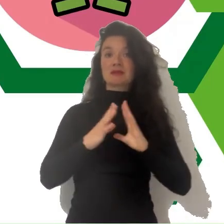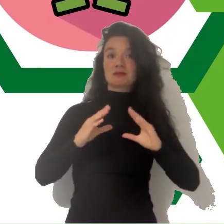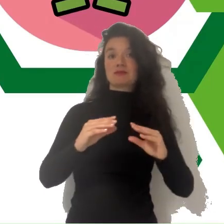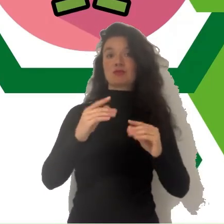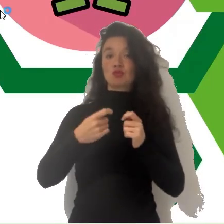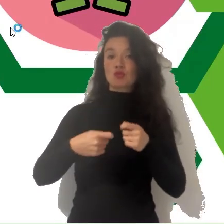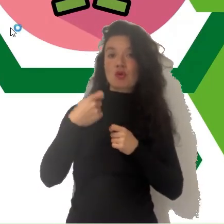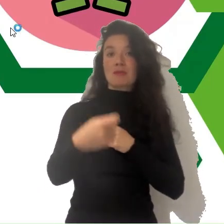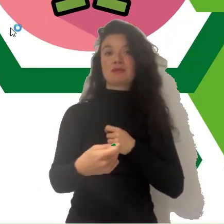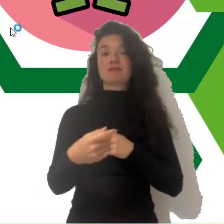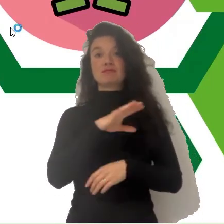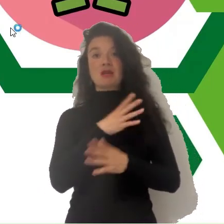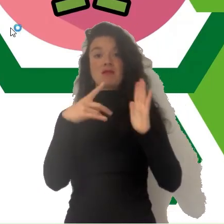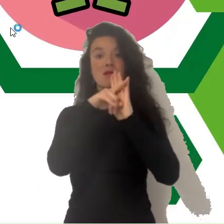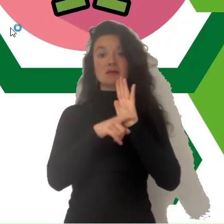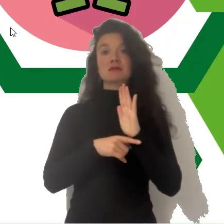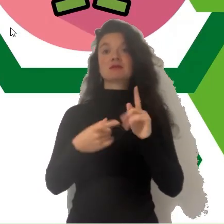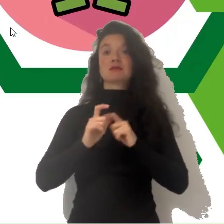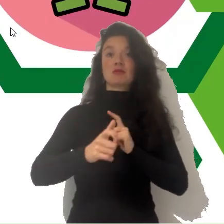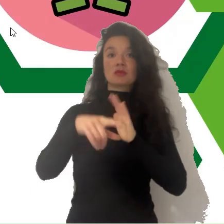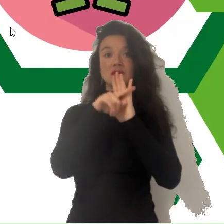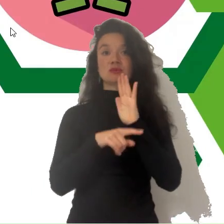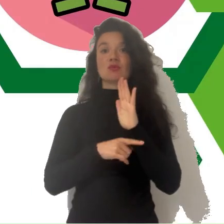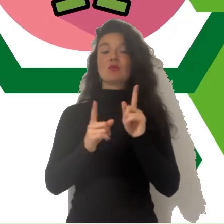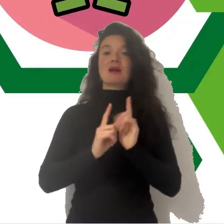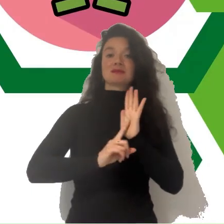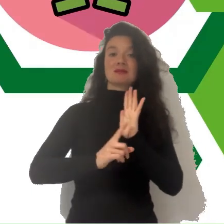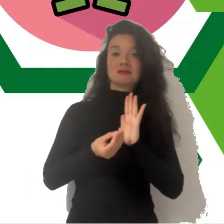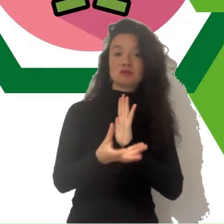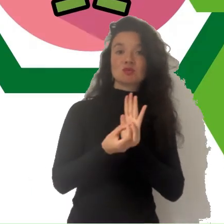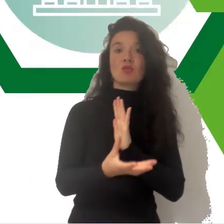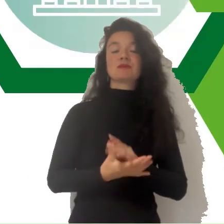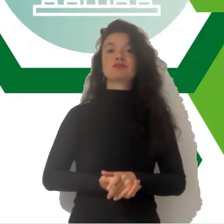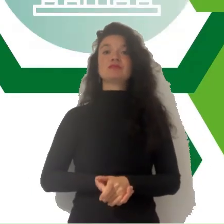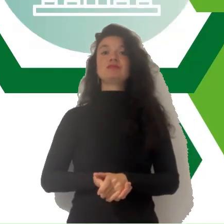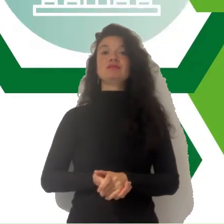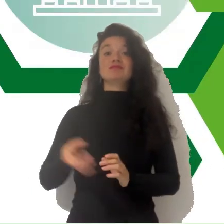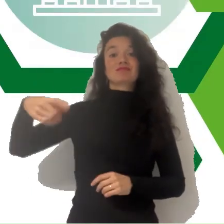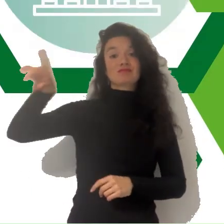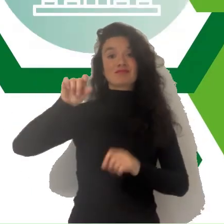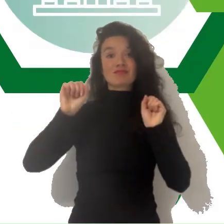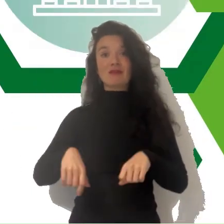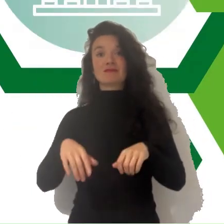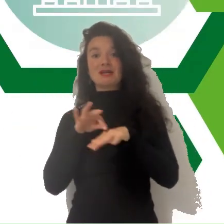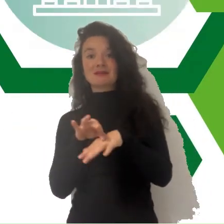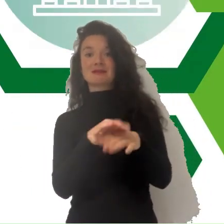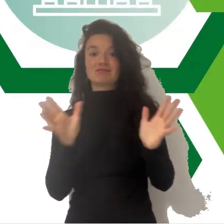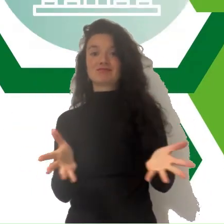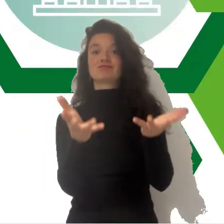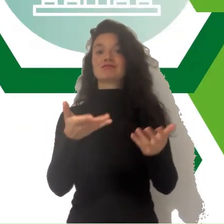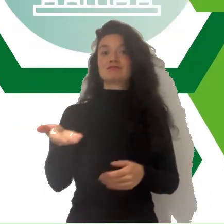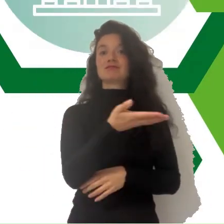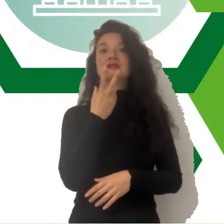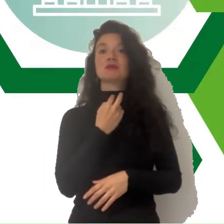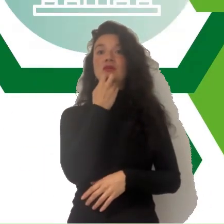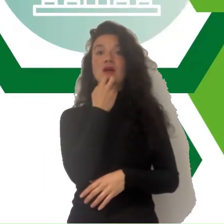about sustainability while reducing the community's carbon footprint. Another sector that has